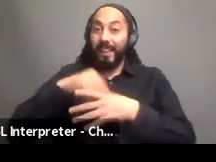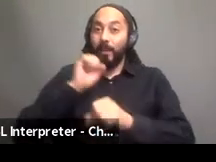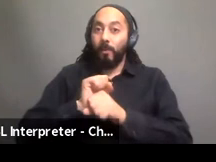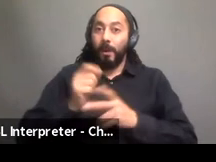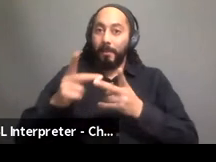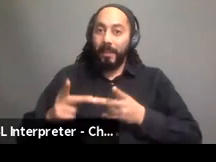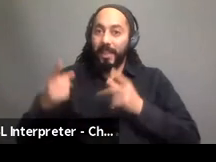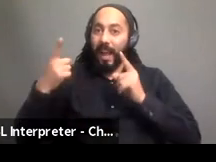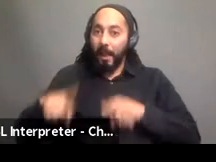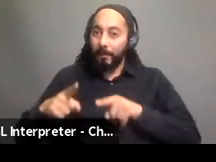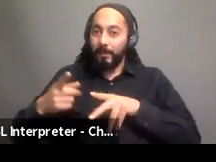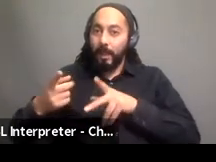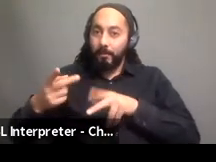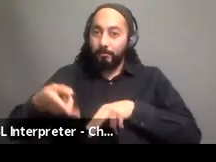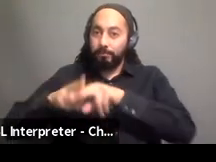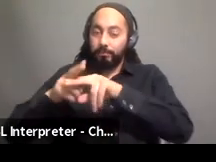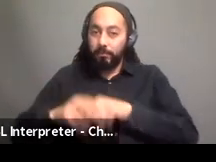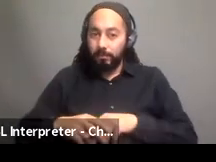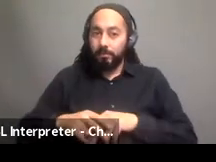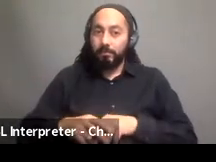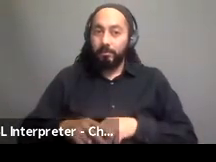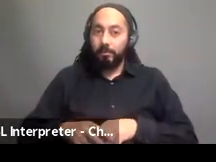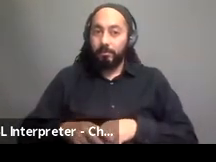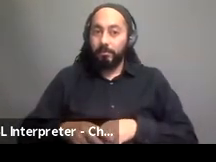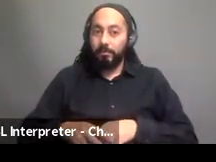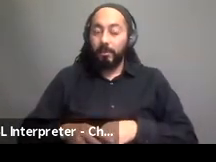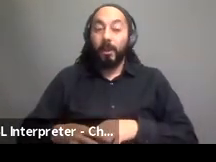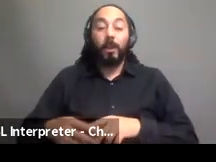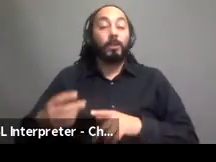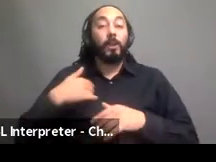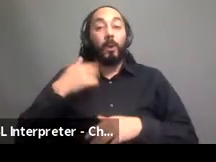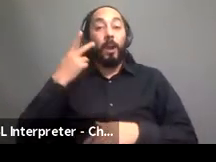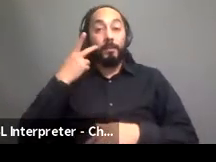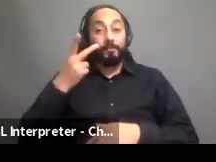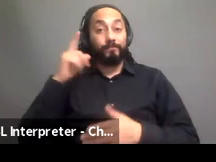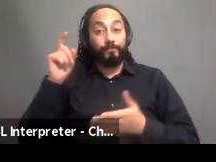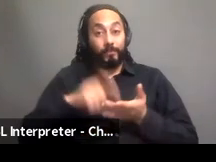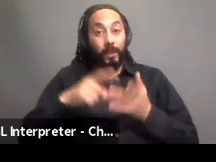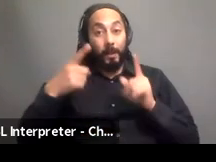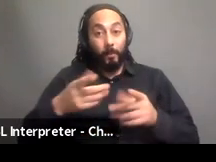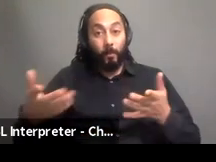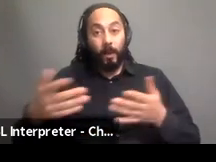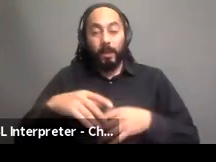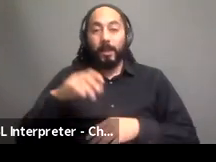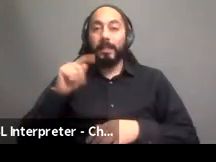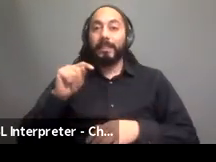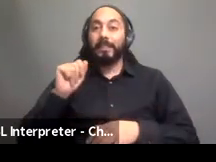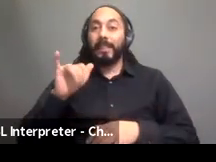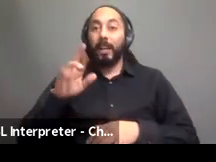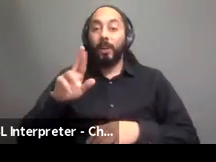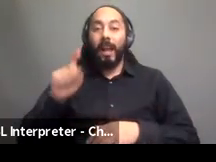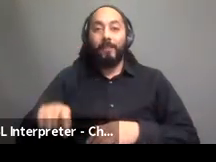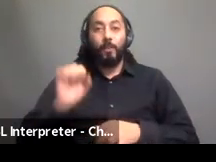well. So one thing that we see coming up in this scenario is that Taylor's about to have to work alone with the boss